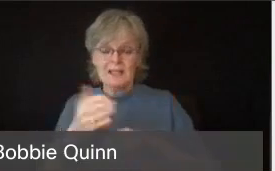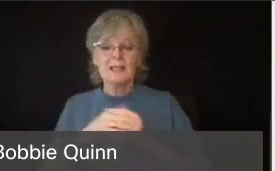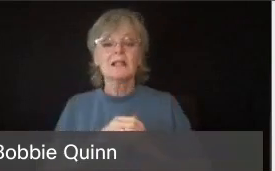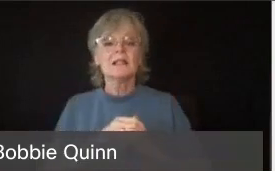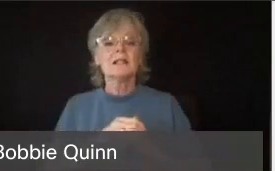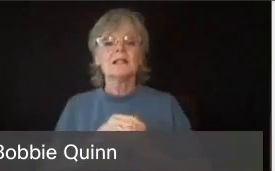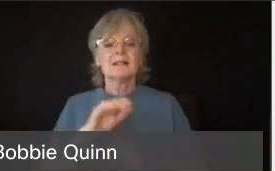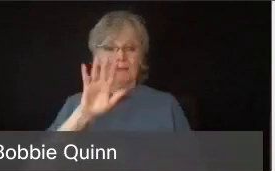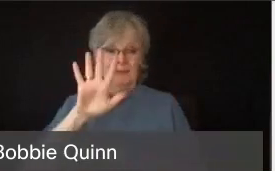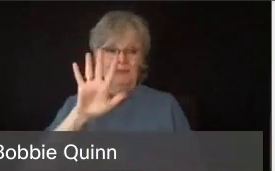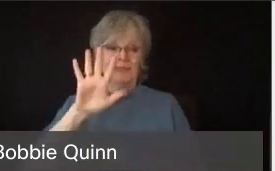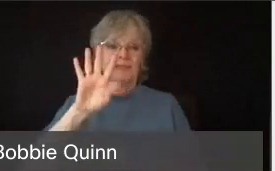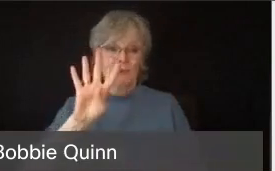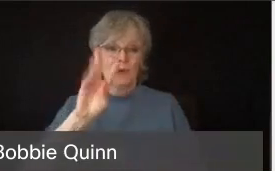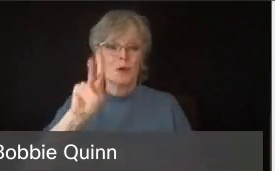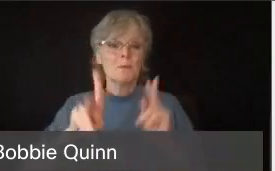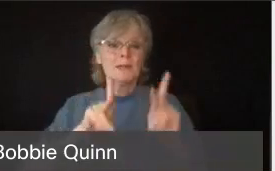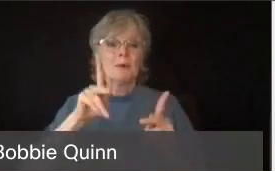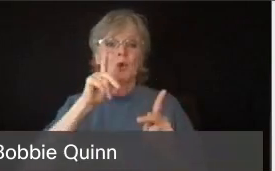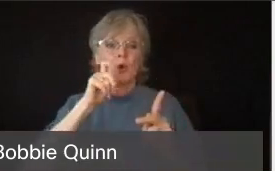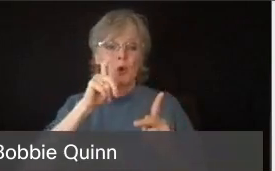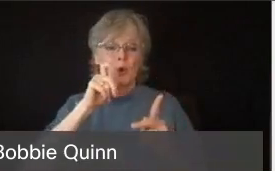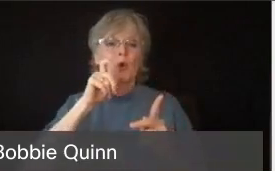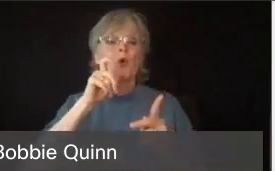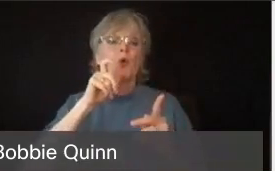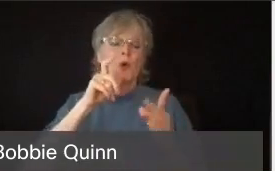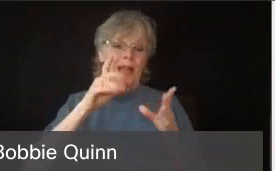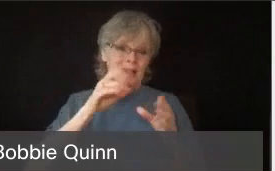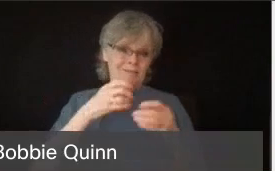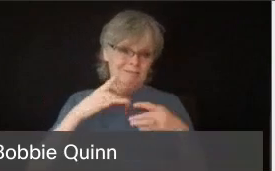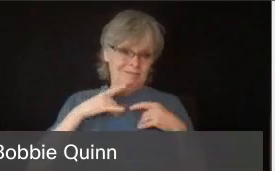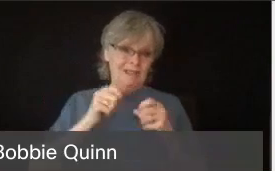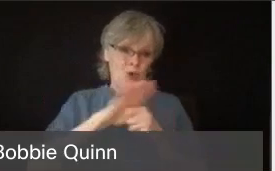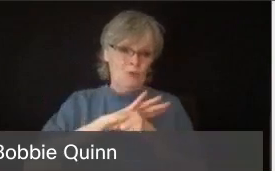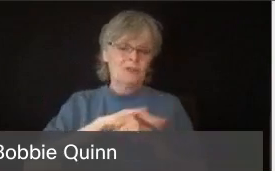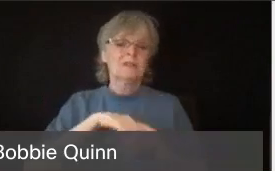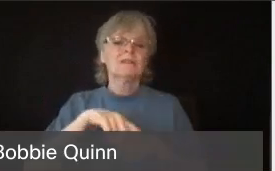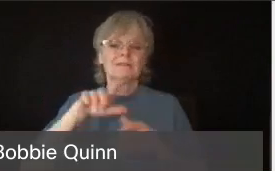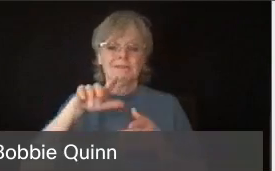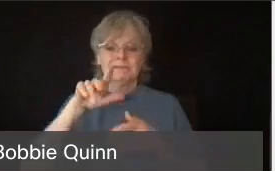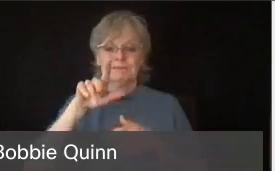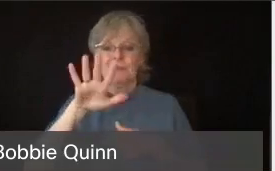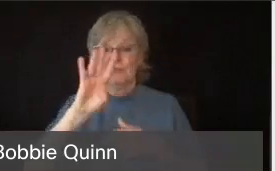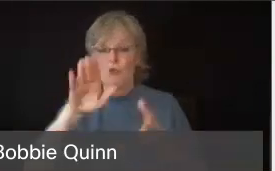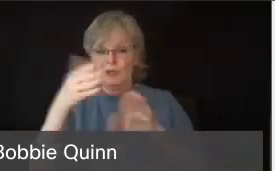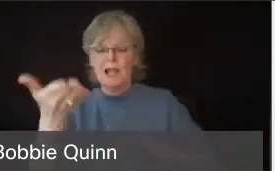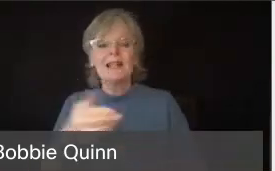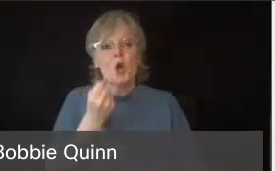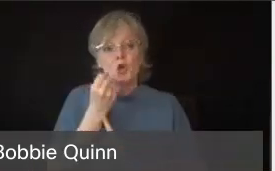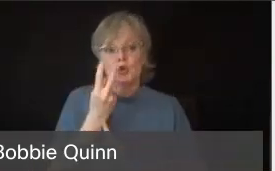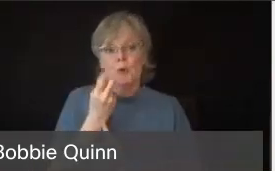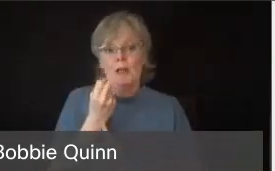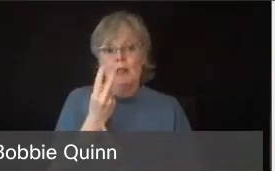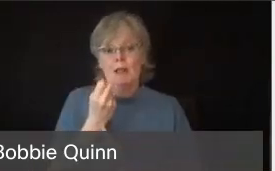there are 54 people who have had COVID who have died. 12 of those have been confirmed cause of